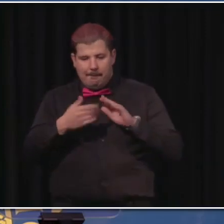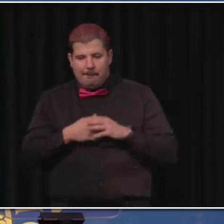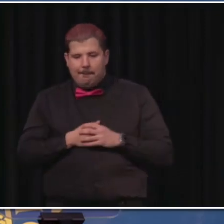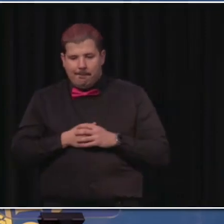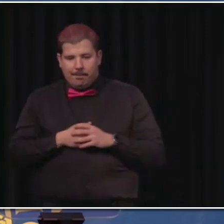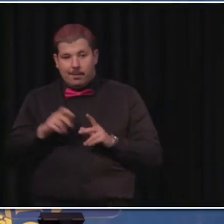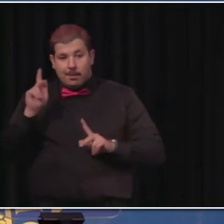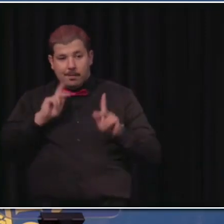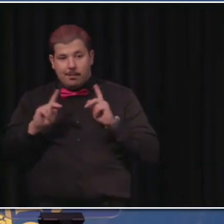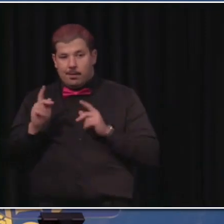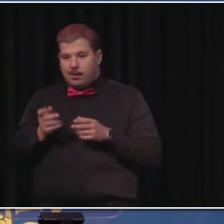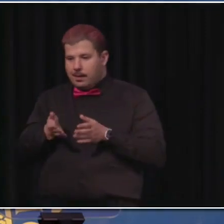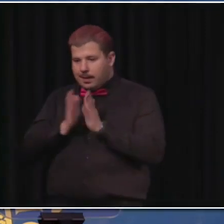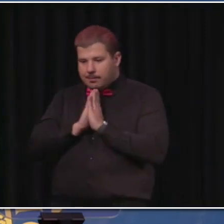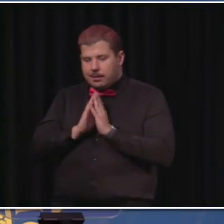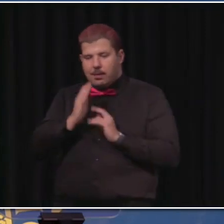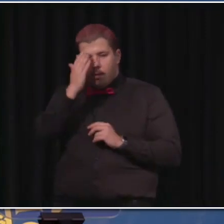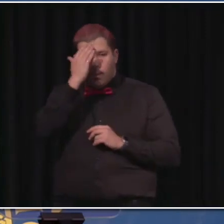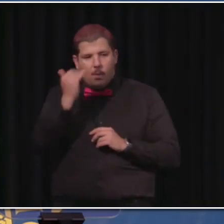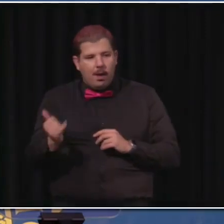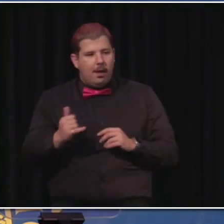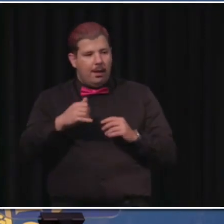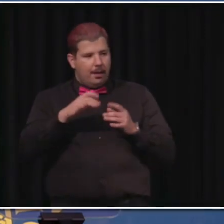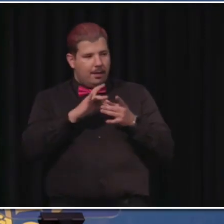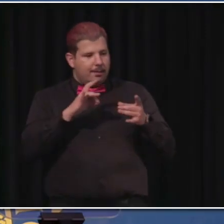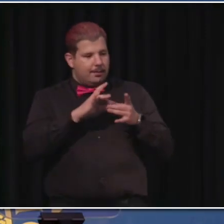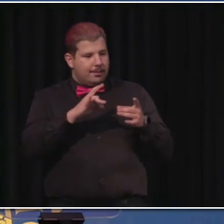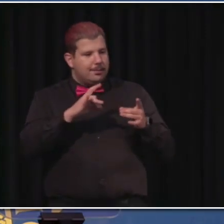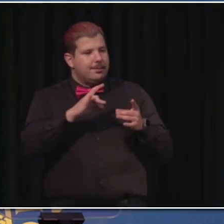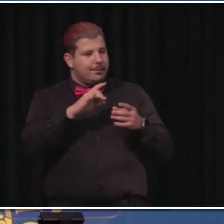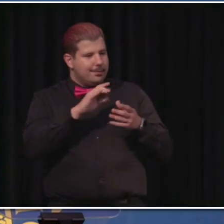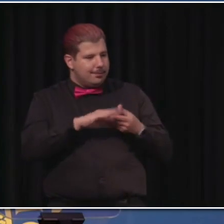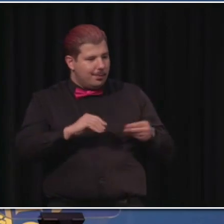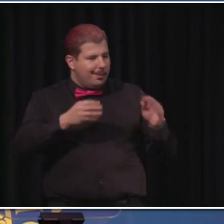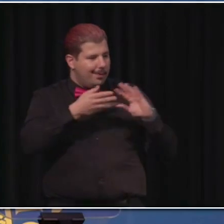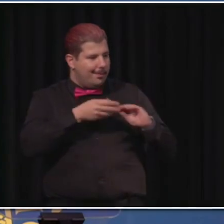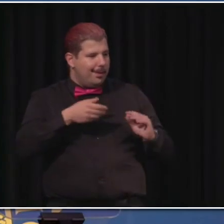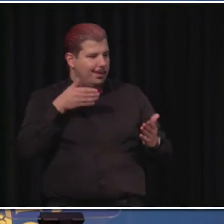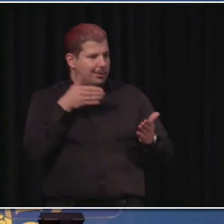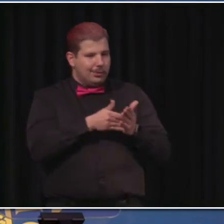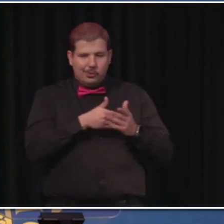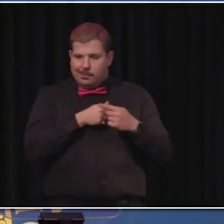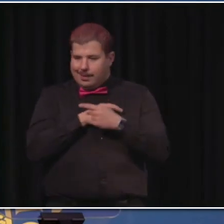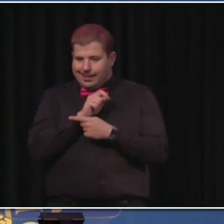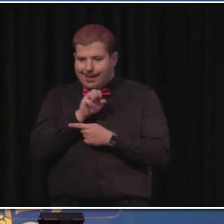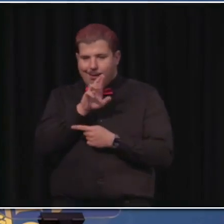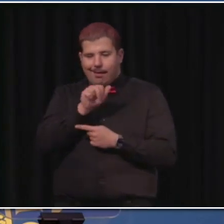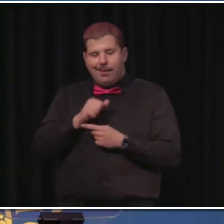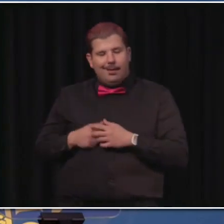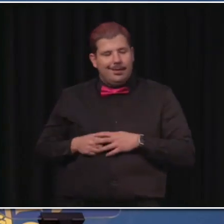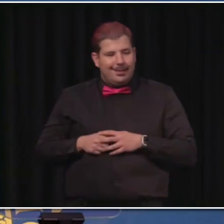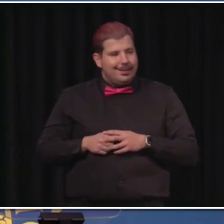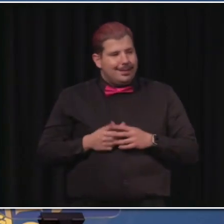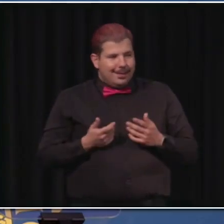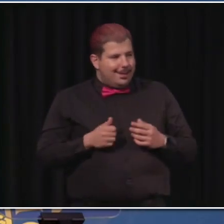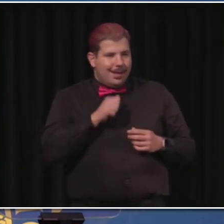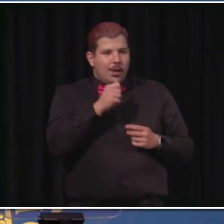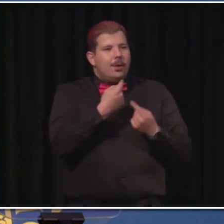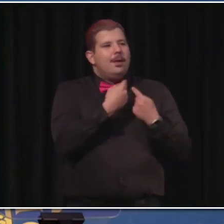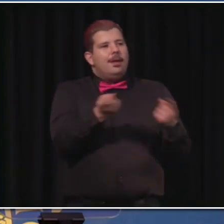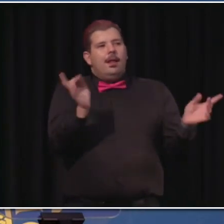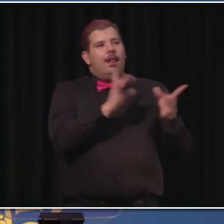me why I tell the story about being sued by Terra. I don't tell it